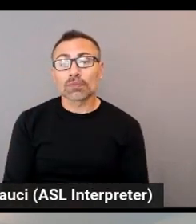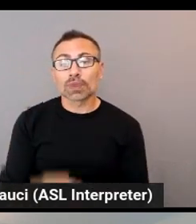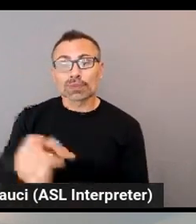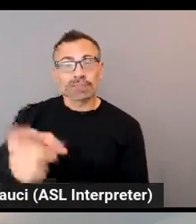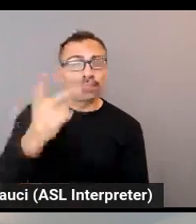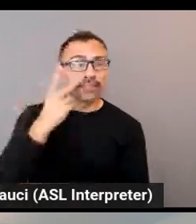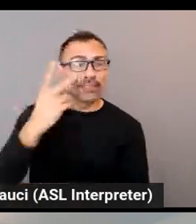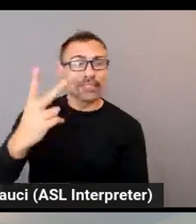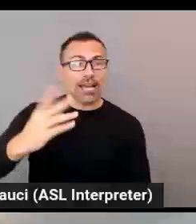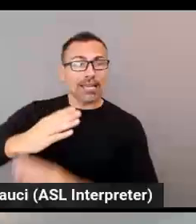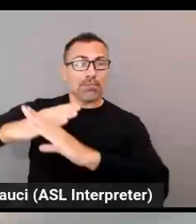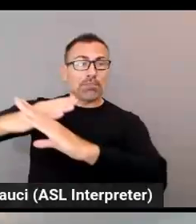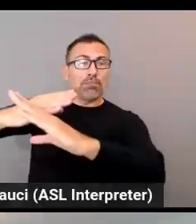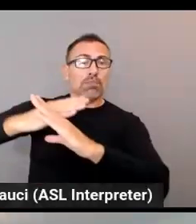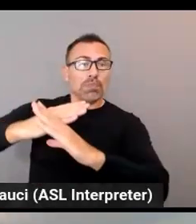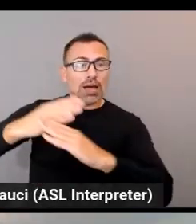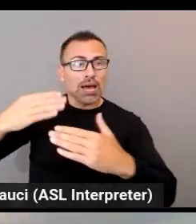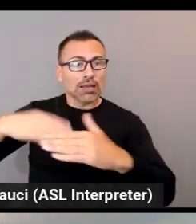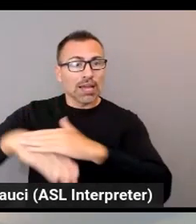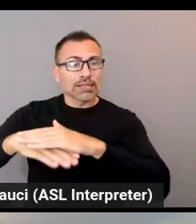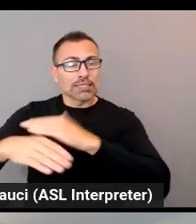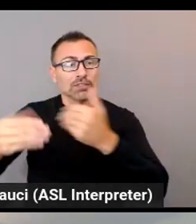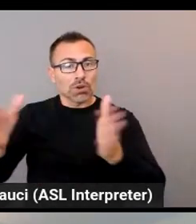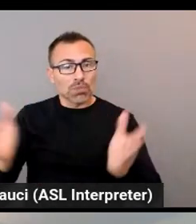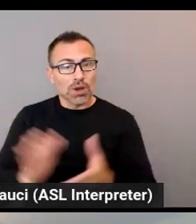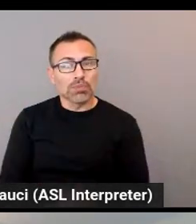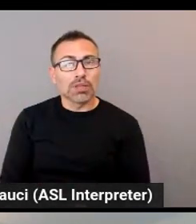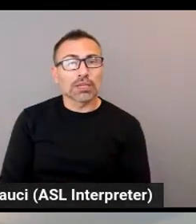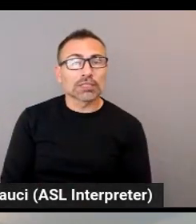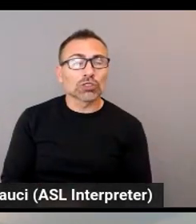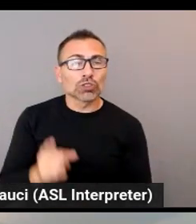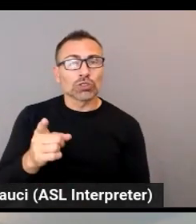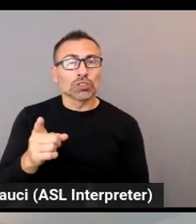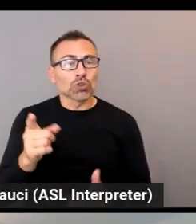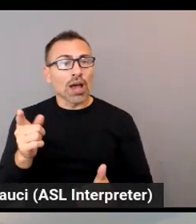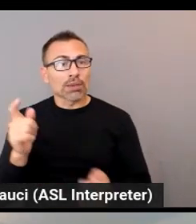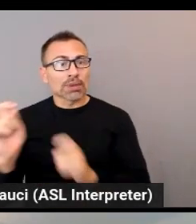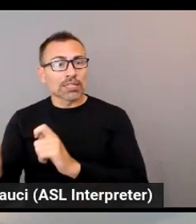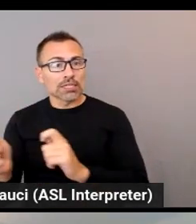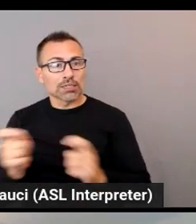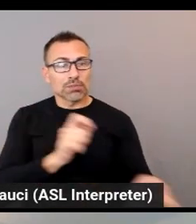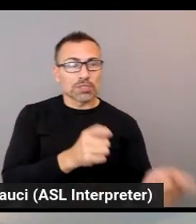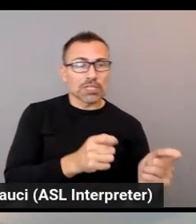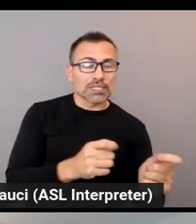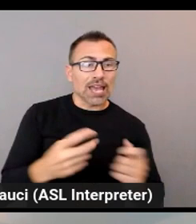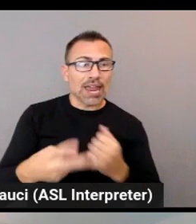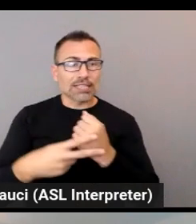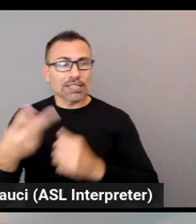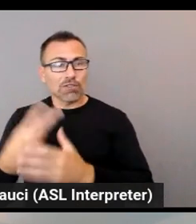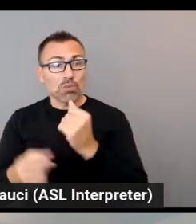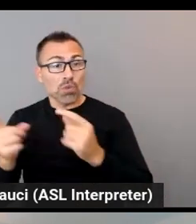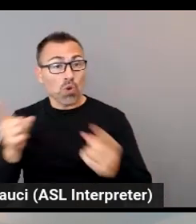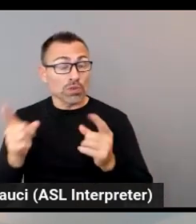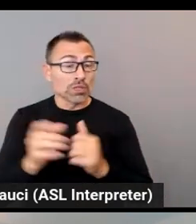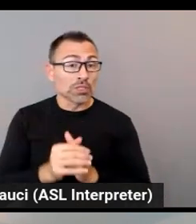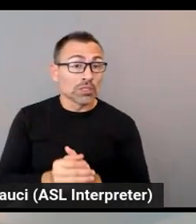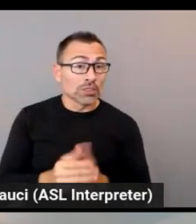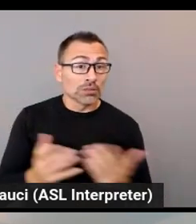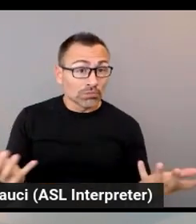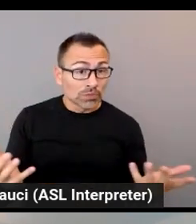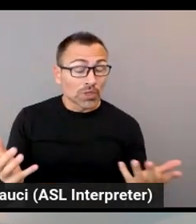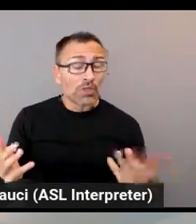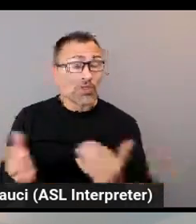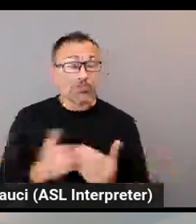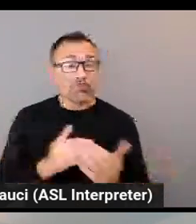save it on the visual, and Steve, it's on both directions. So I can make changes in the infrastructure as code or the visual. Either direction